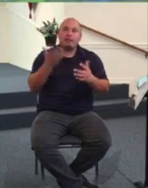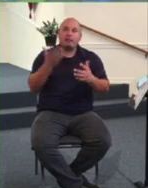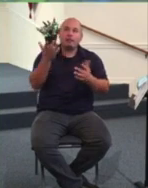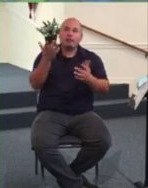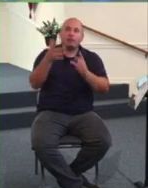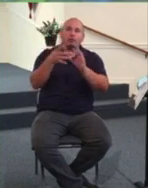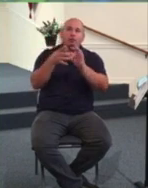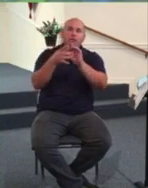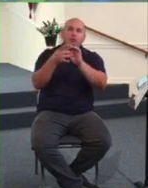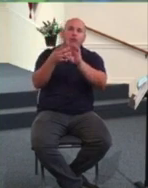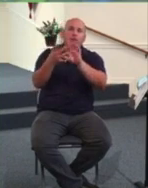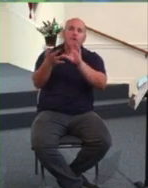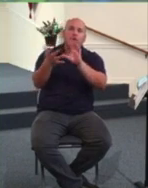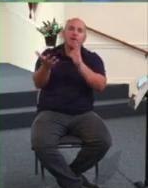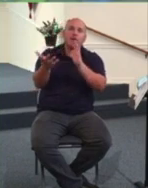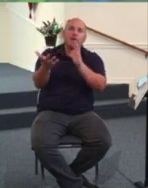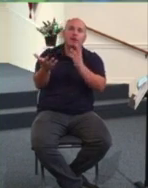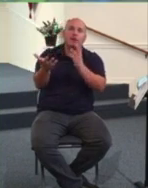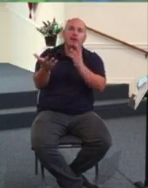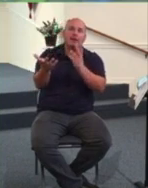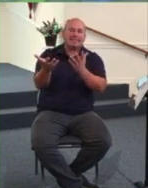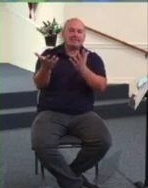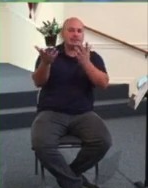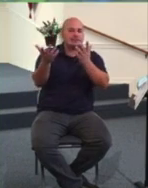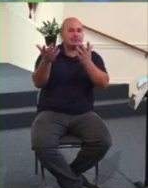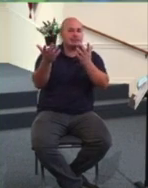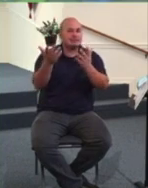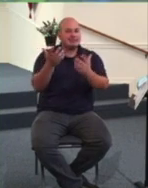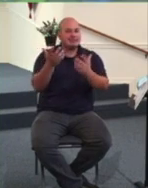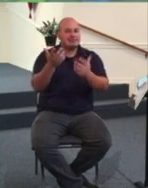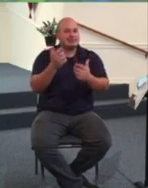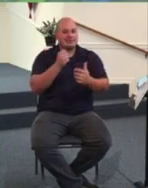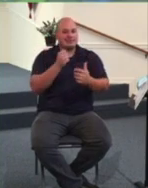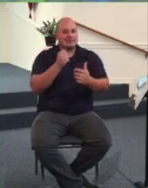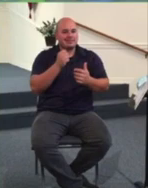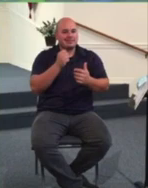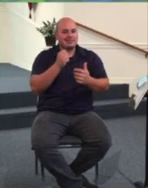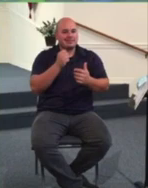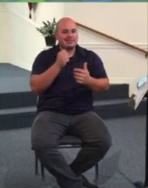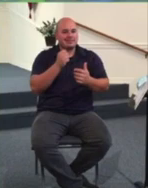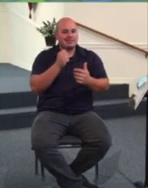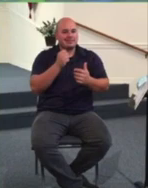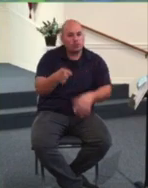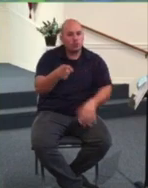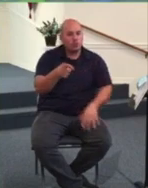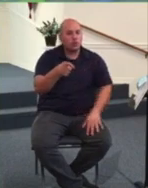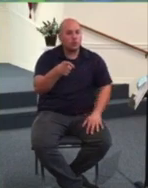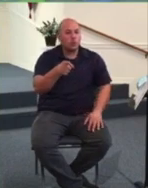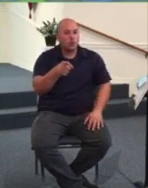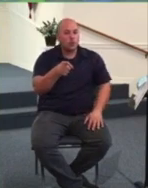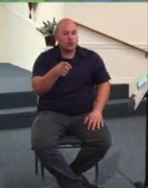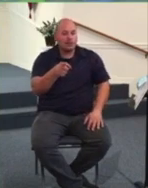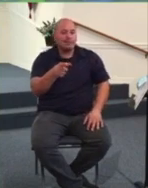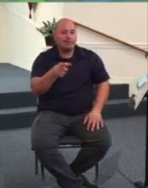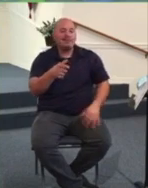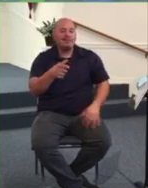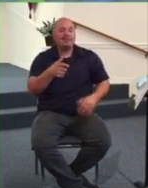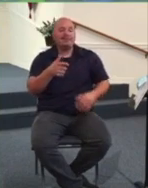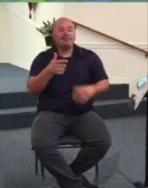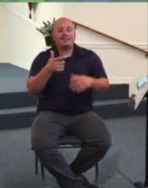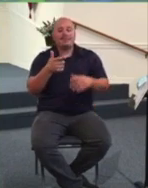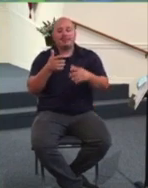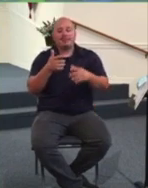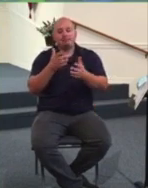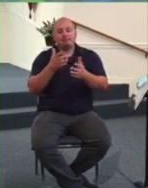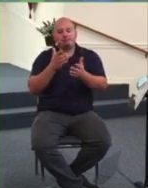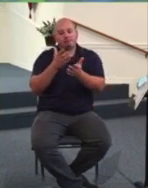And when people hate you, exclude you, insult you, and reject you because you